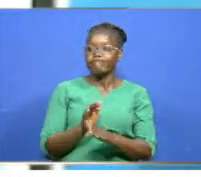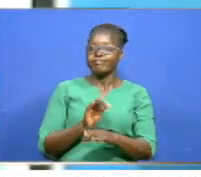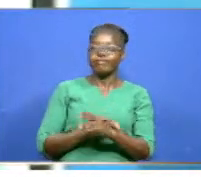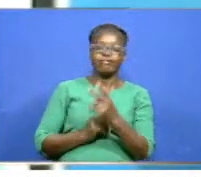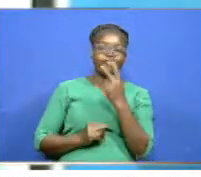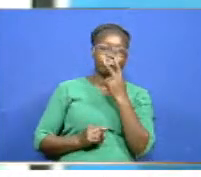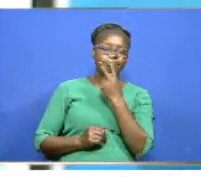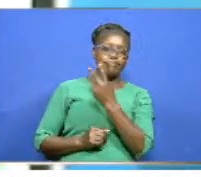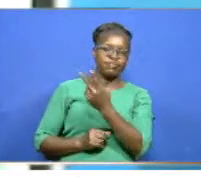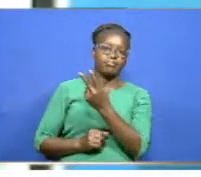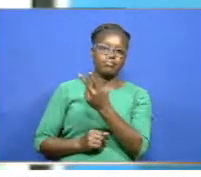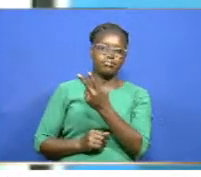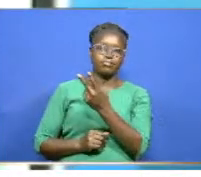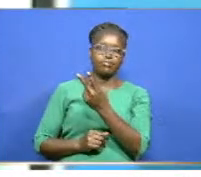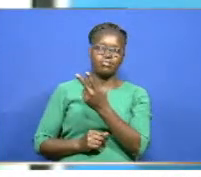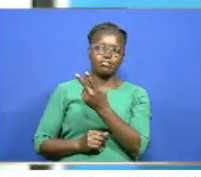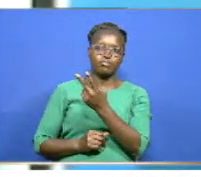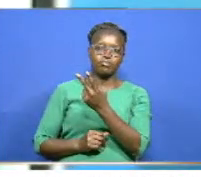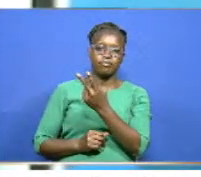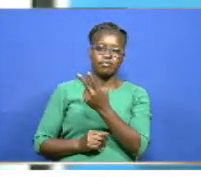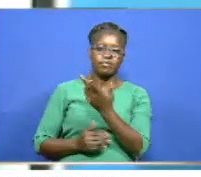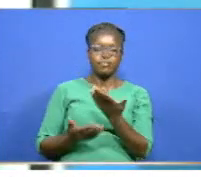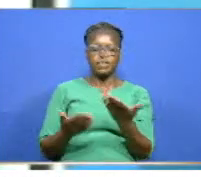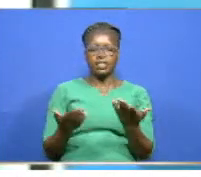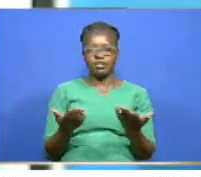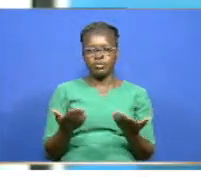you. Looking at